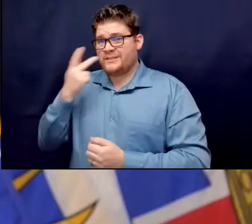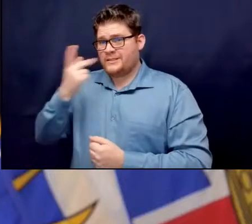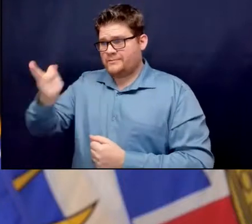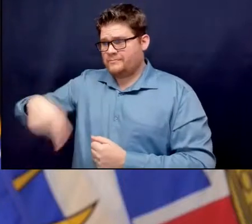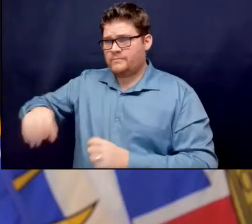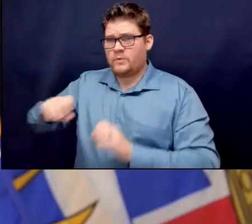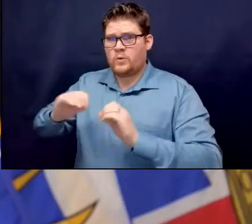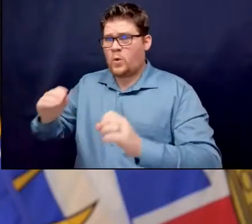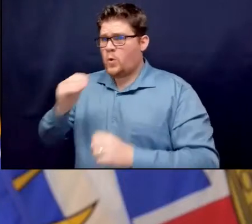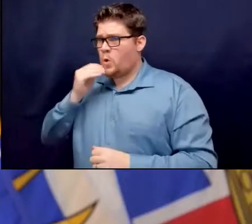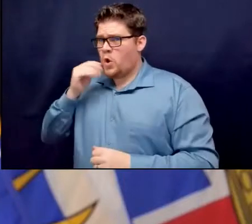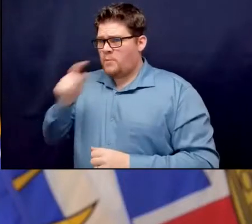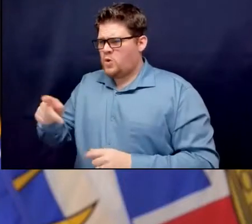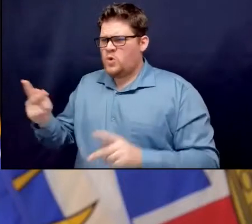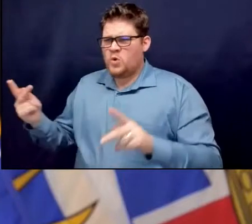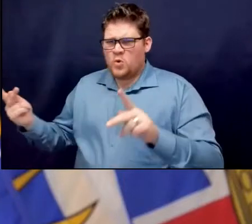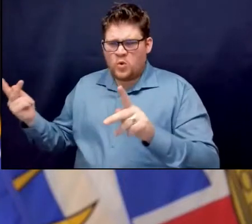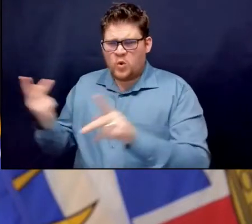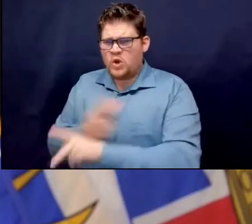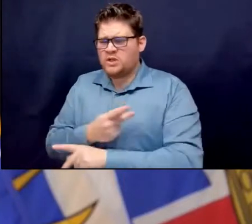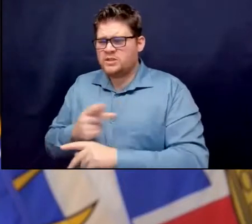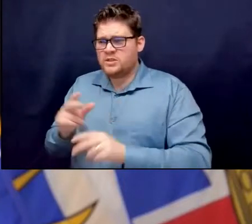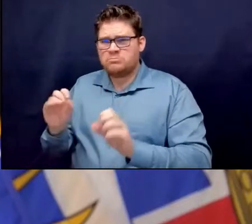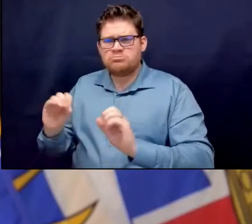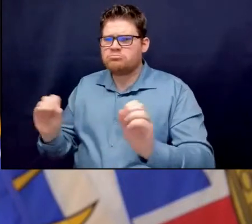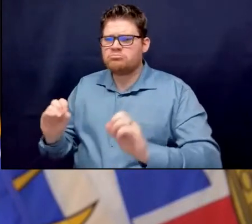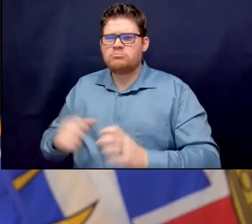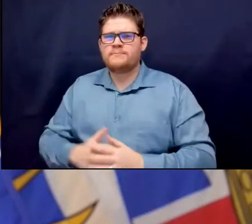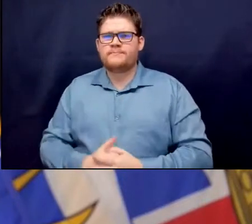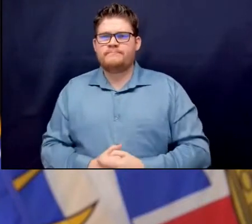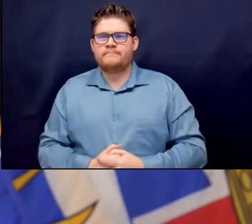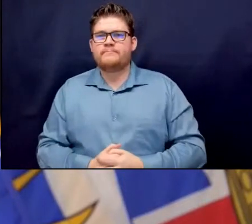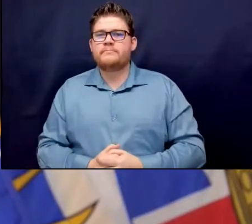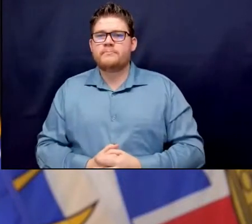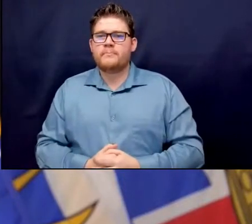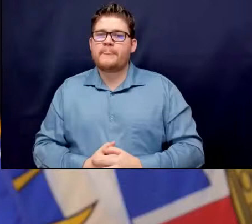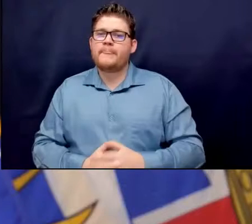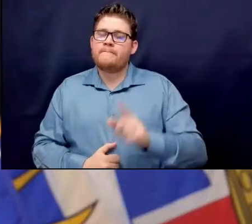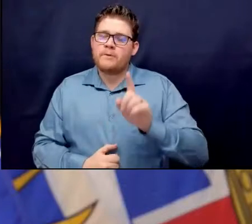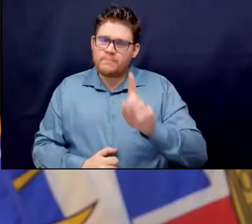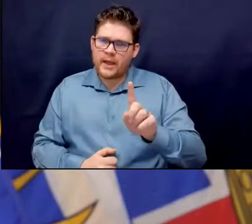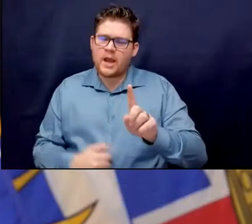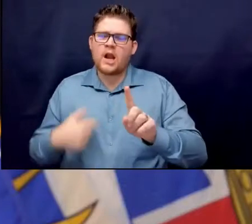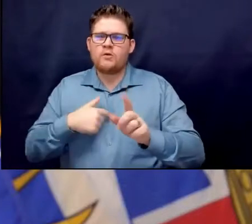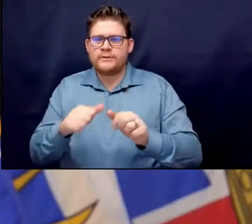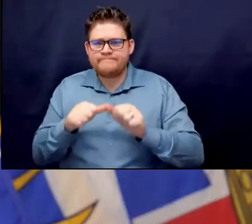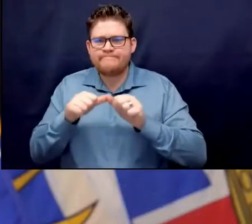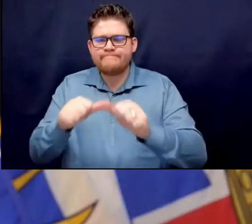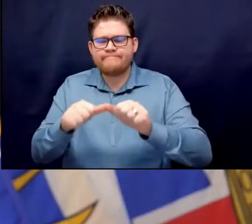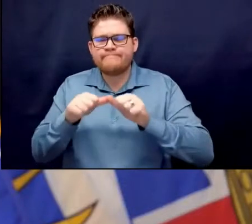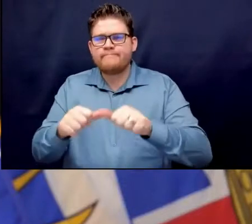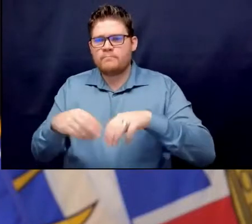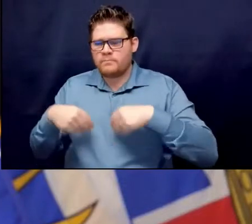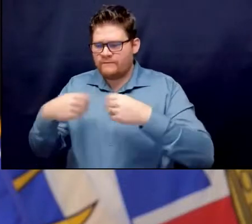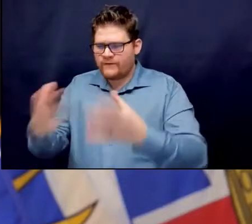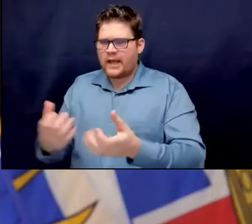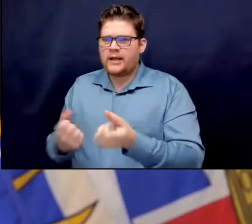to make it as easy as possible for people to get booster doses and second doses and first doses in that community again